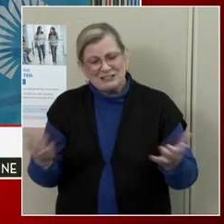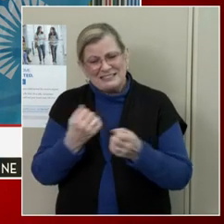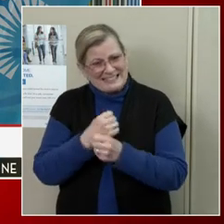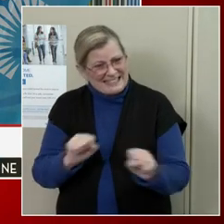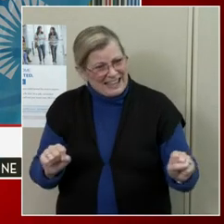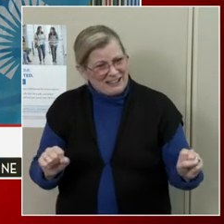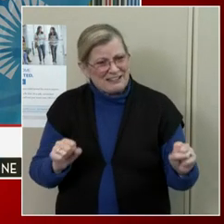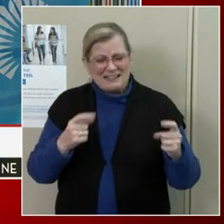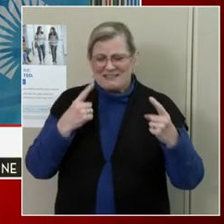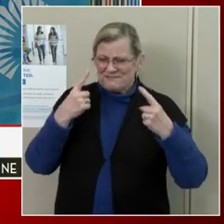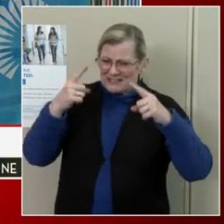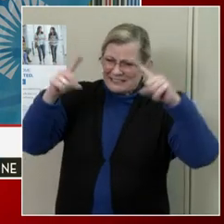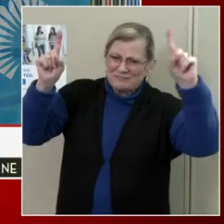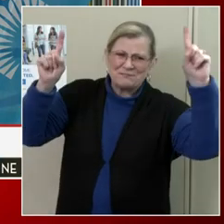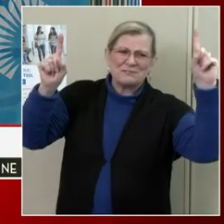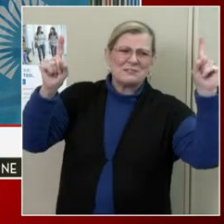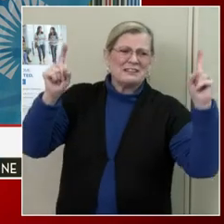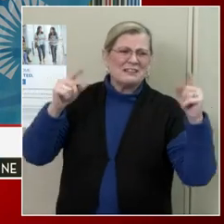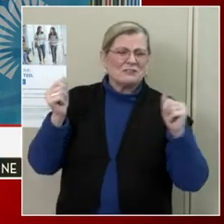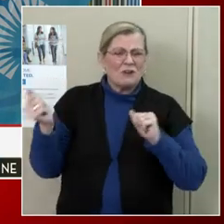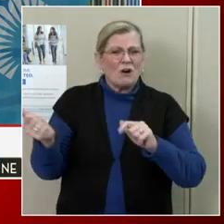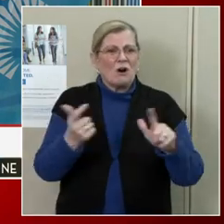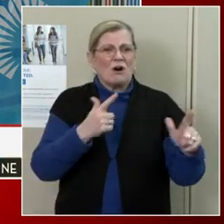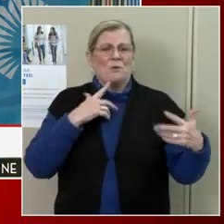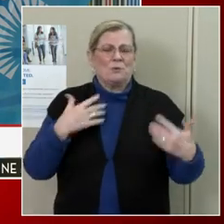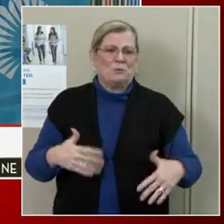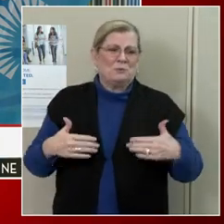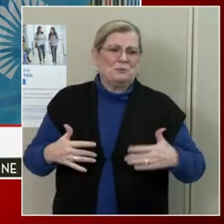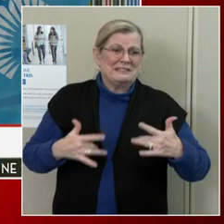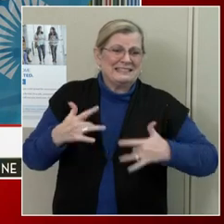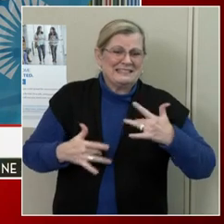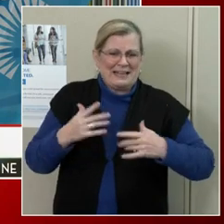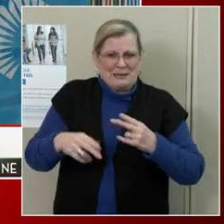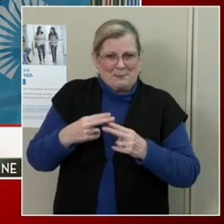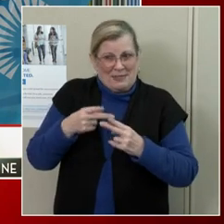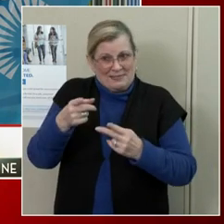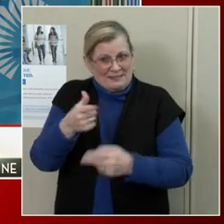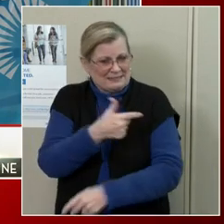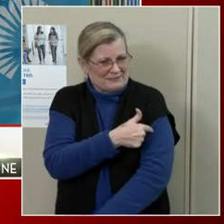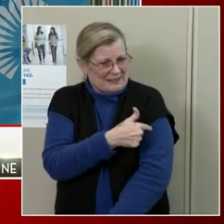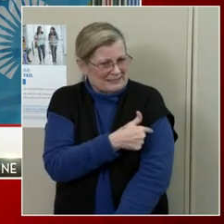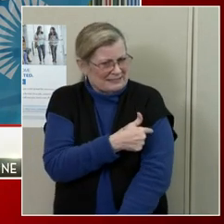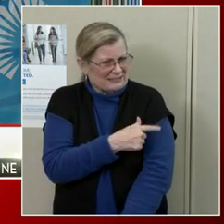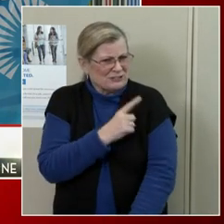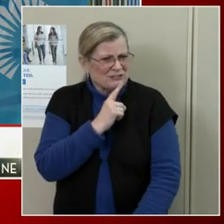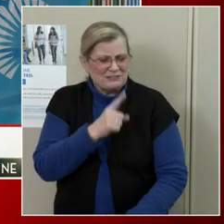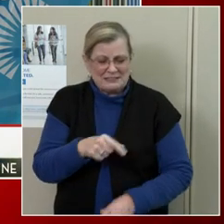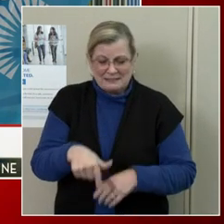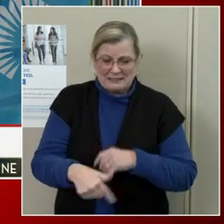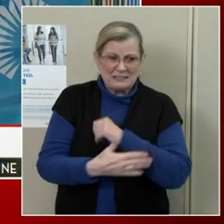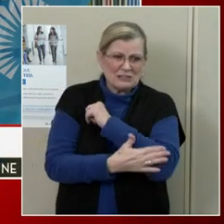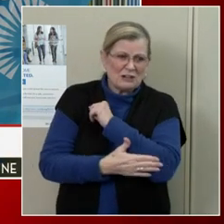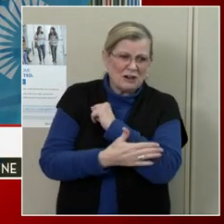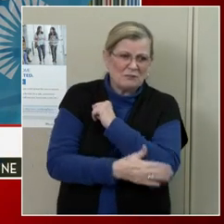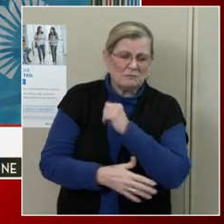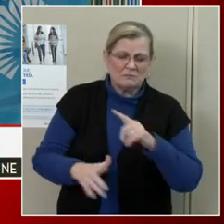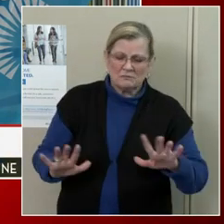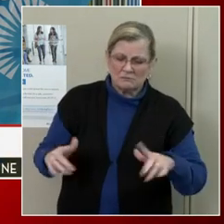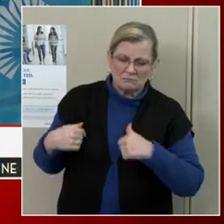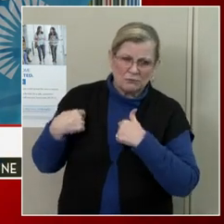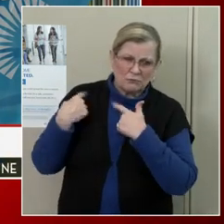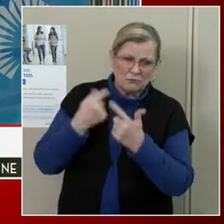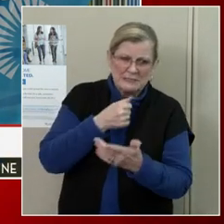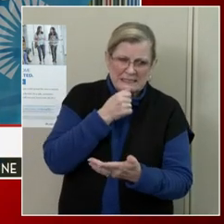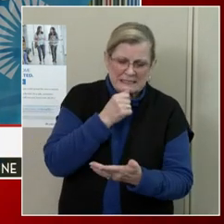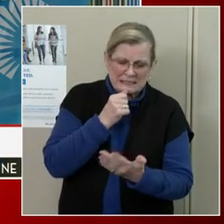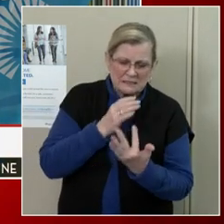vaccine. Both healthcare workers and our country have been through a grueling 9 months, and this is the light at the end of the tunnel. I